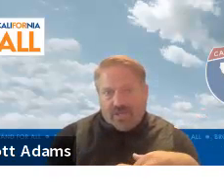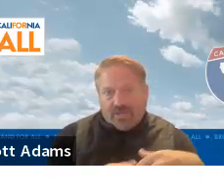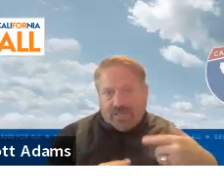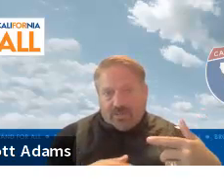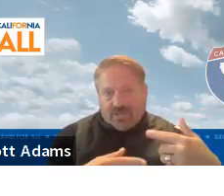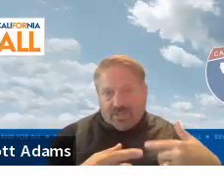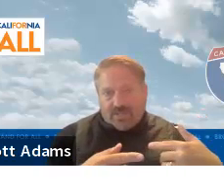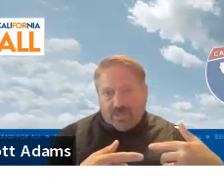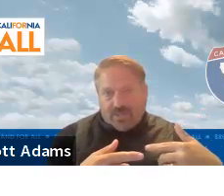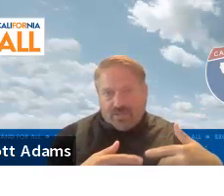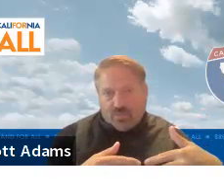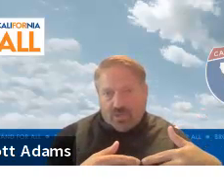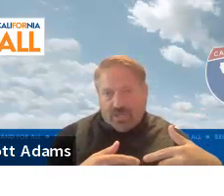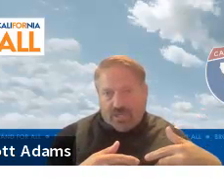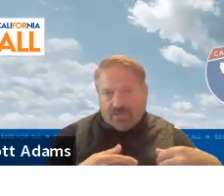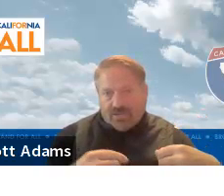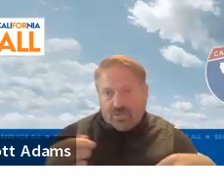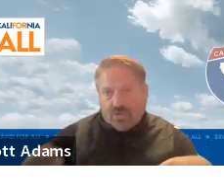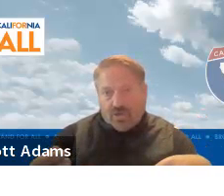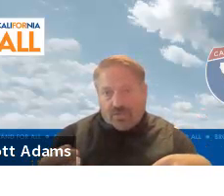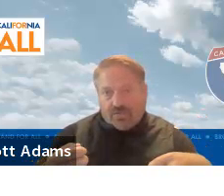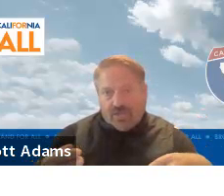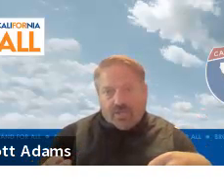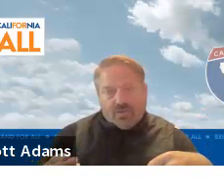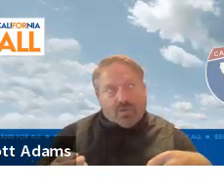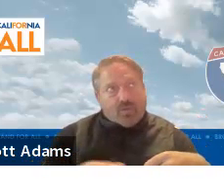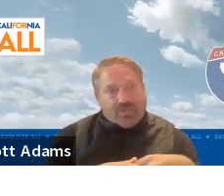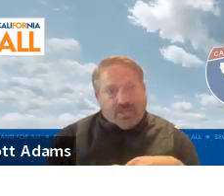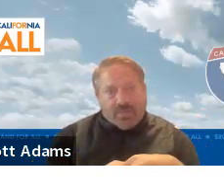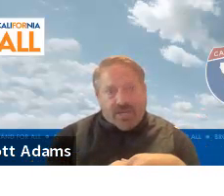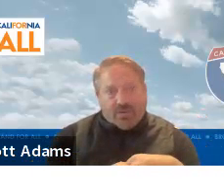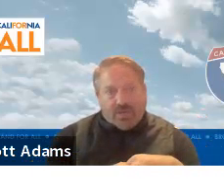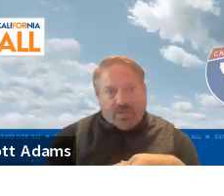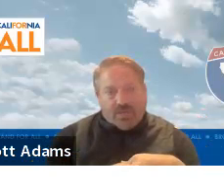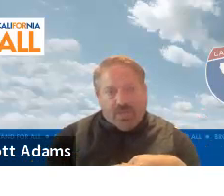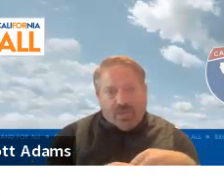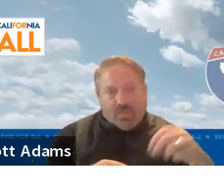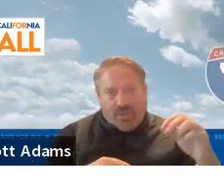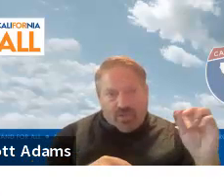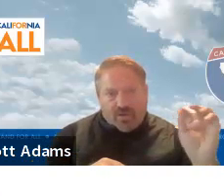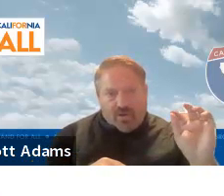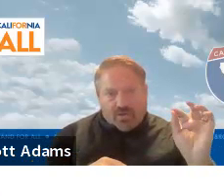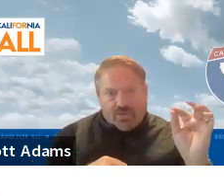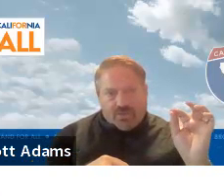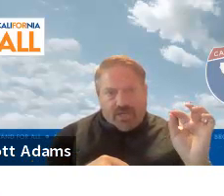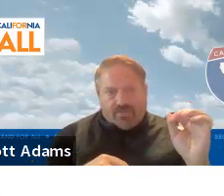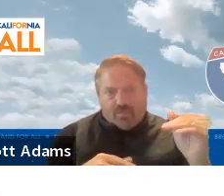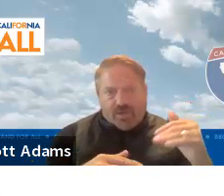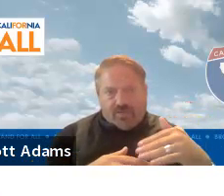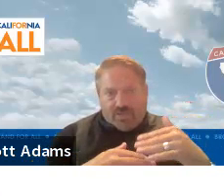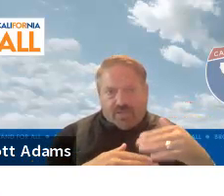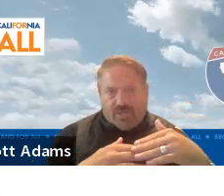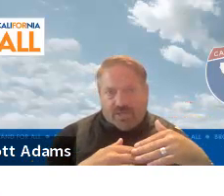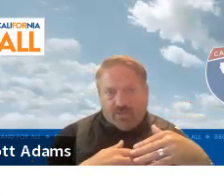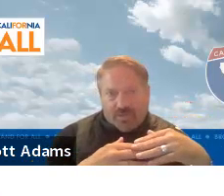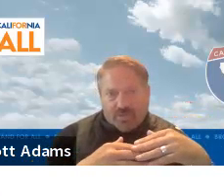that the language accessibility is working. And so Curtis, your question about, we are too kind of